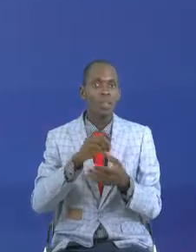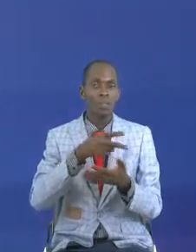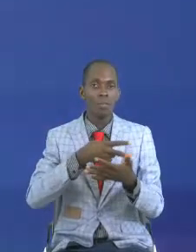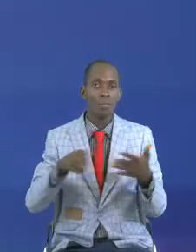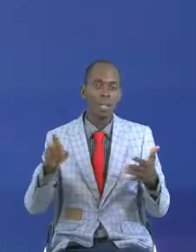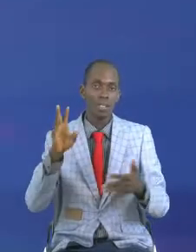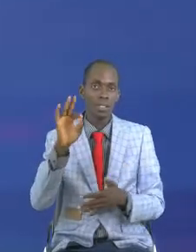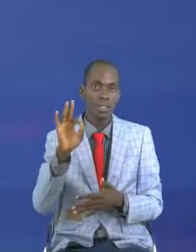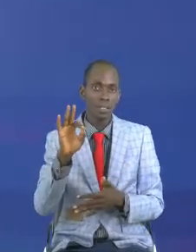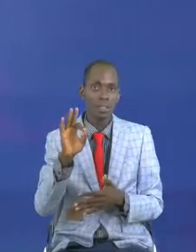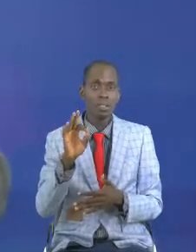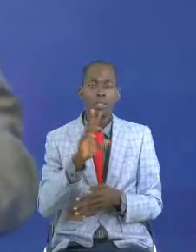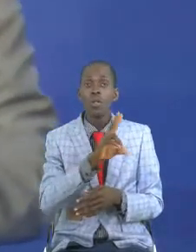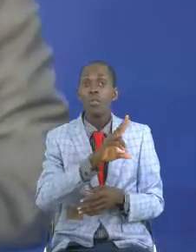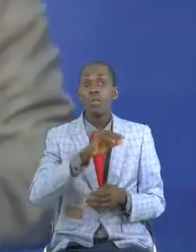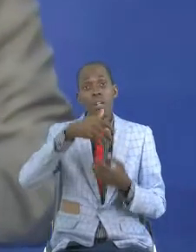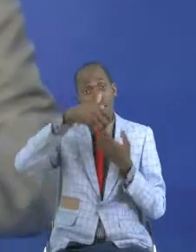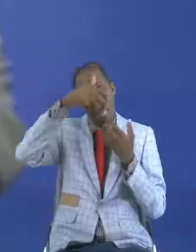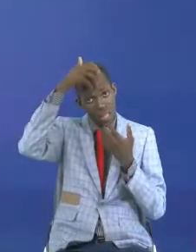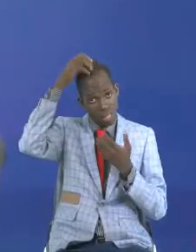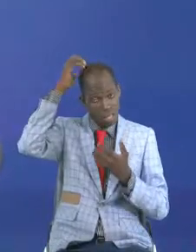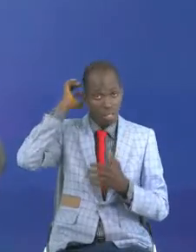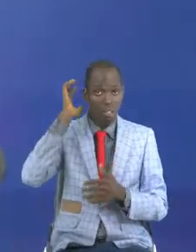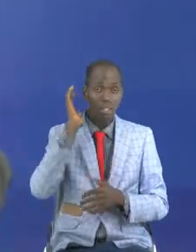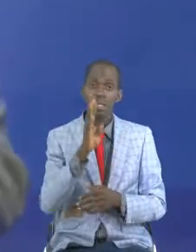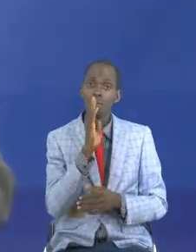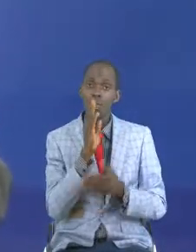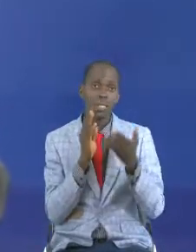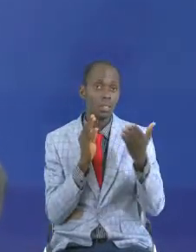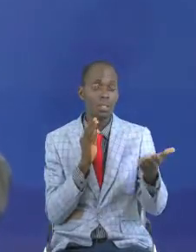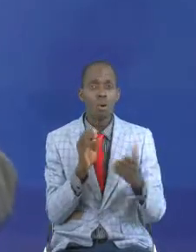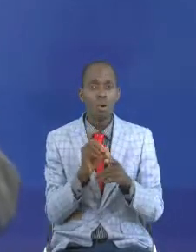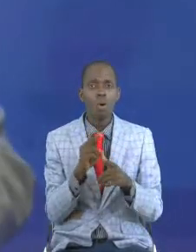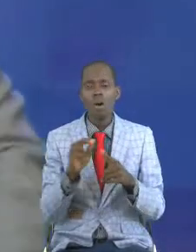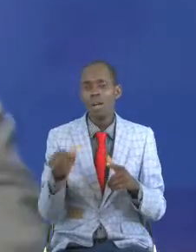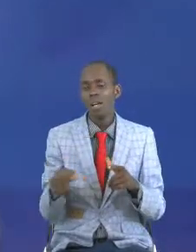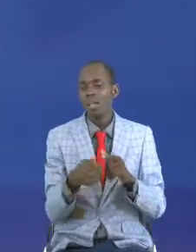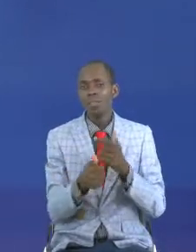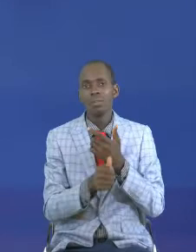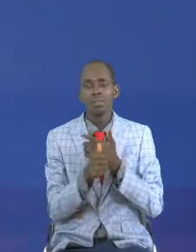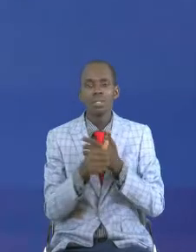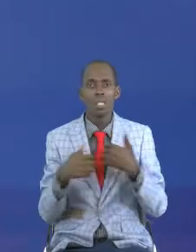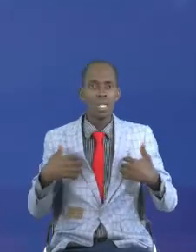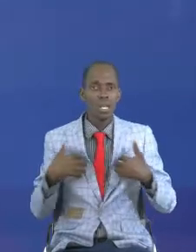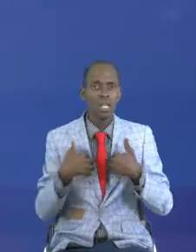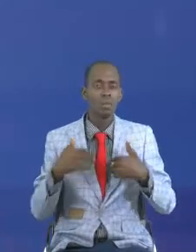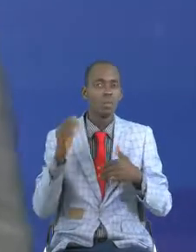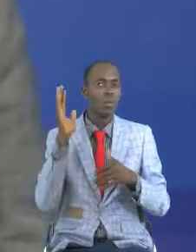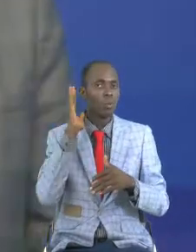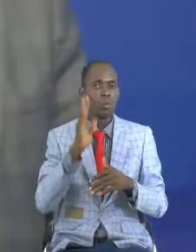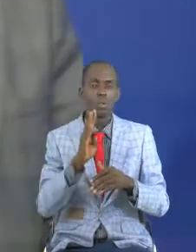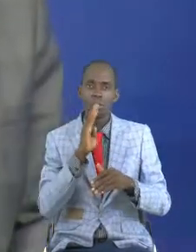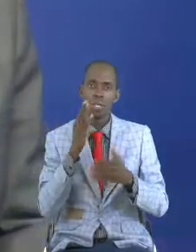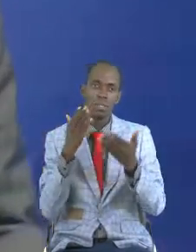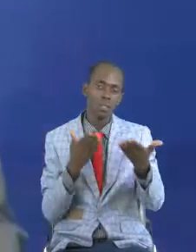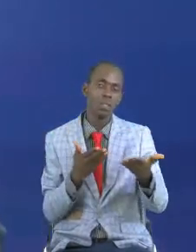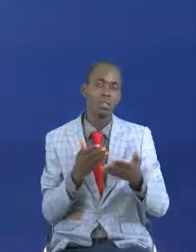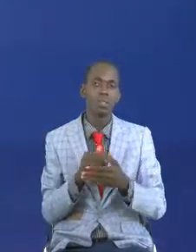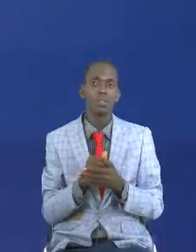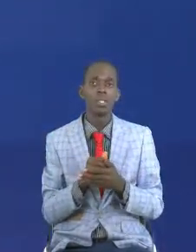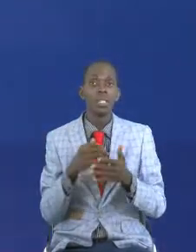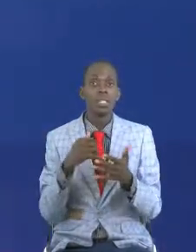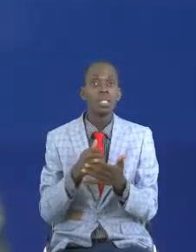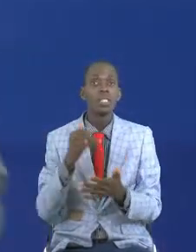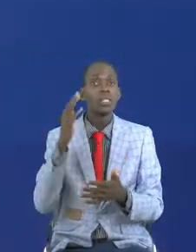no lion shall be there, nor any ravenous beast shall go up thereon. It shall not